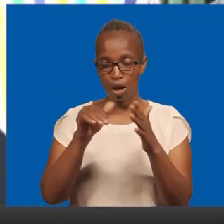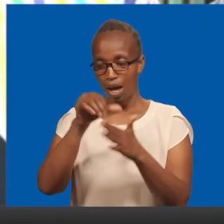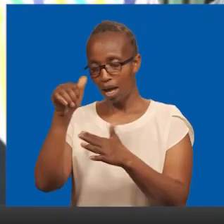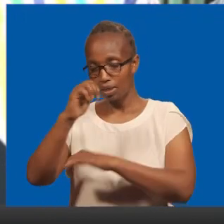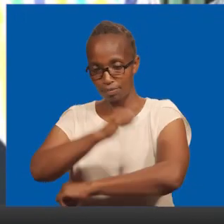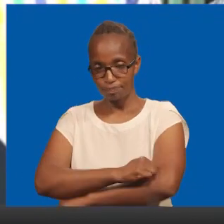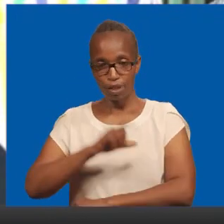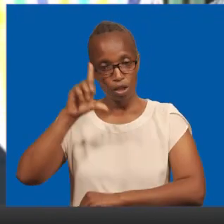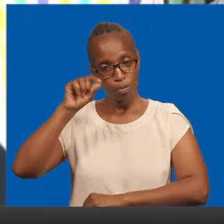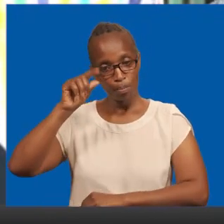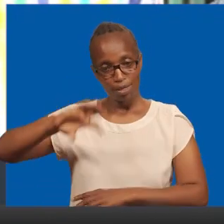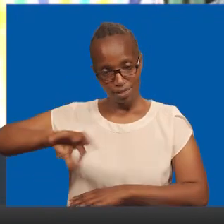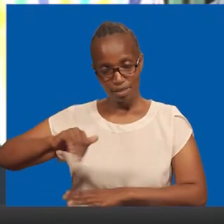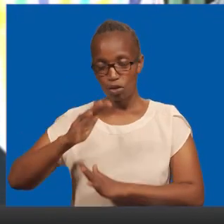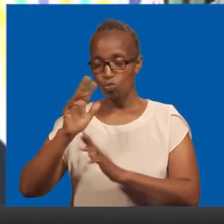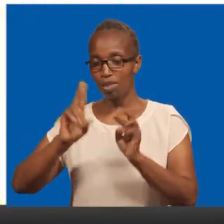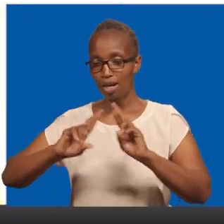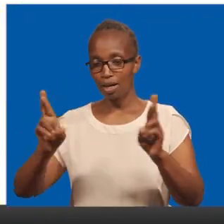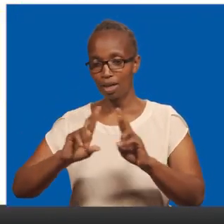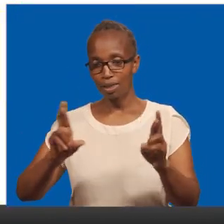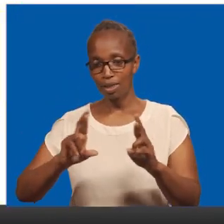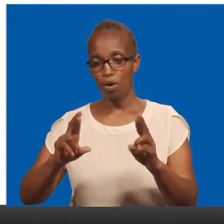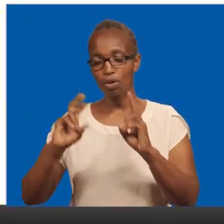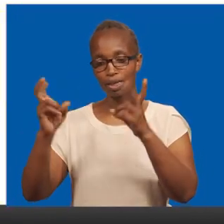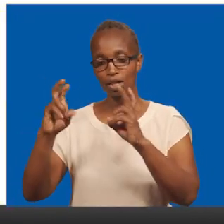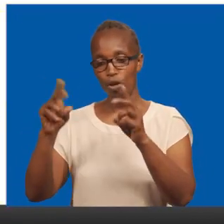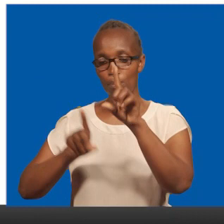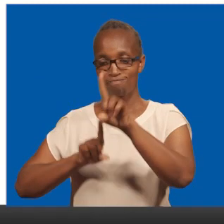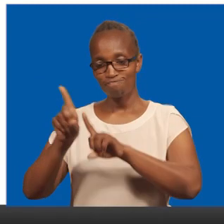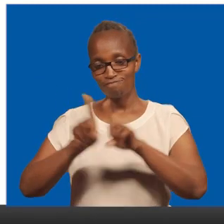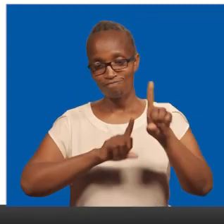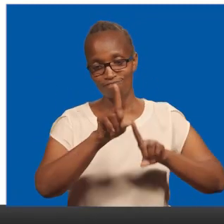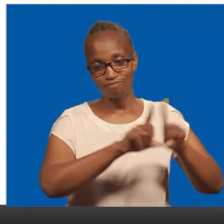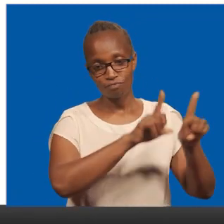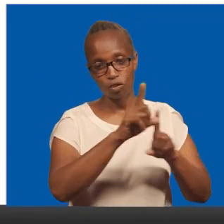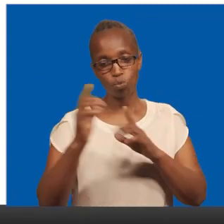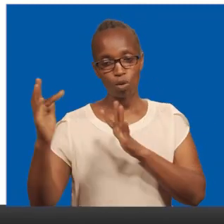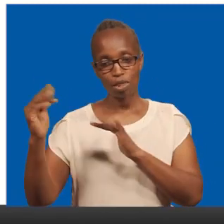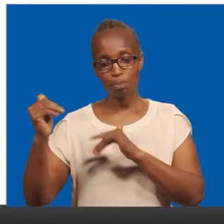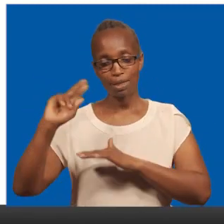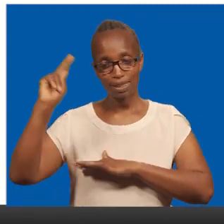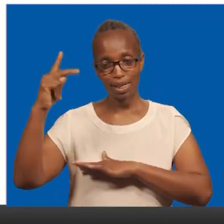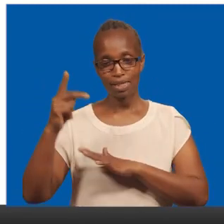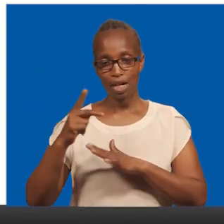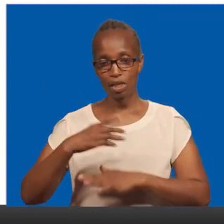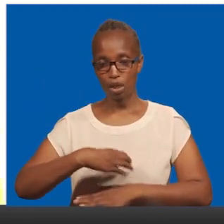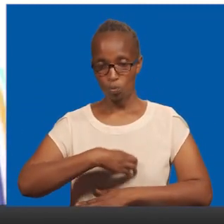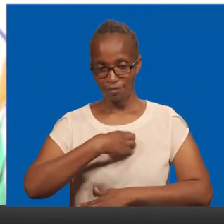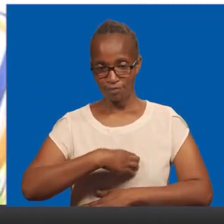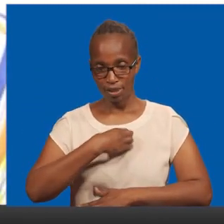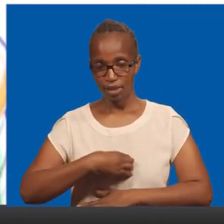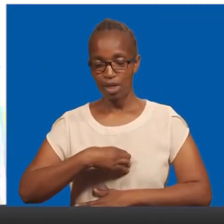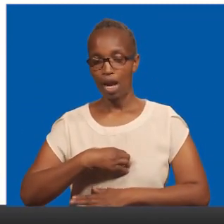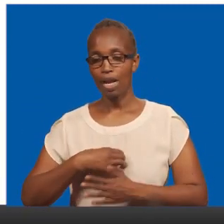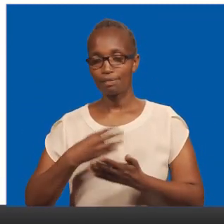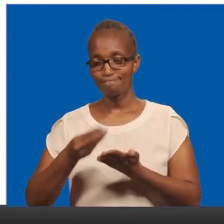rest of the wards we have at Mombasa County. Kama county ya Mombasa tumejiandaa kama kwa utalii. Tunahakikisha kwamba hiyo siku 45